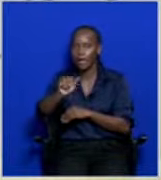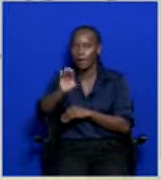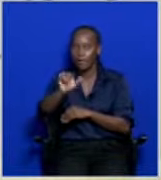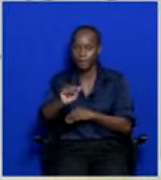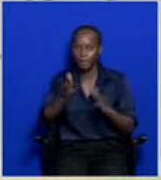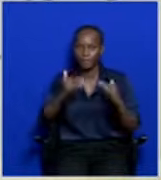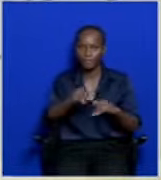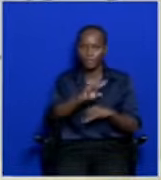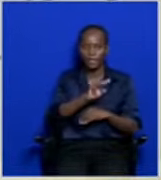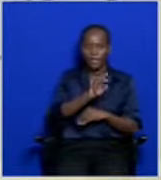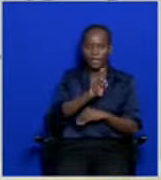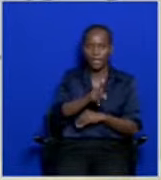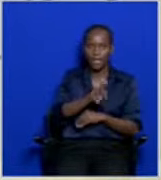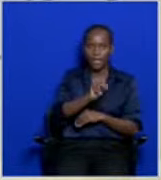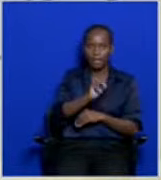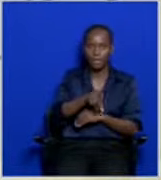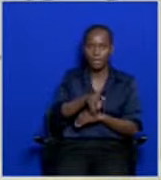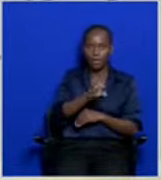JG Yika,